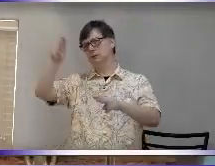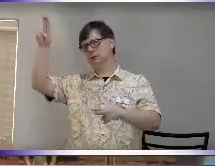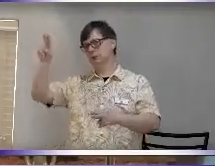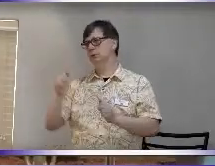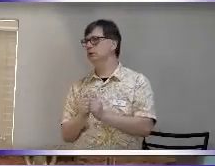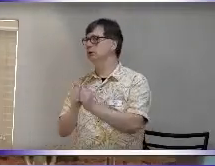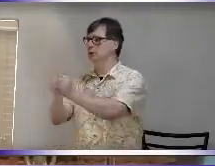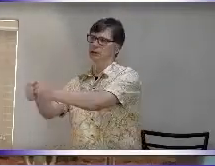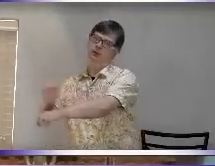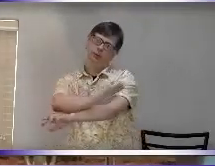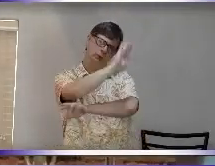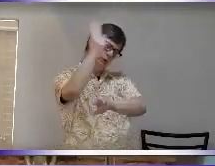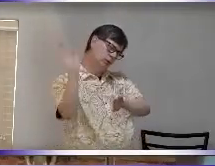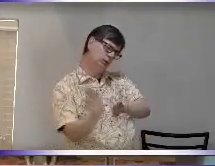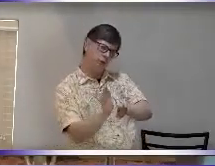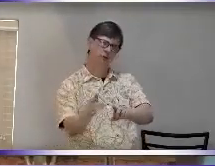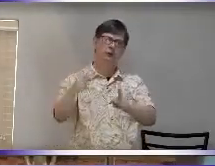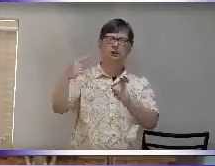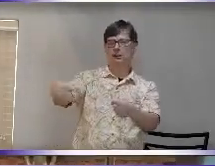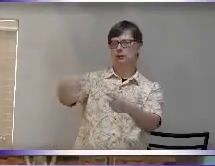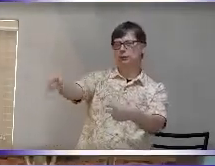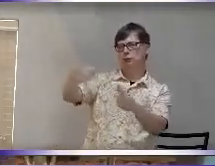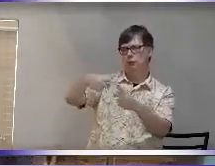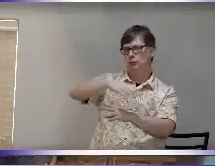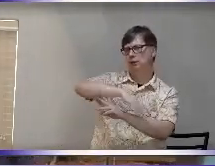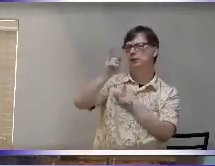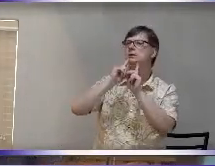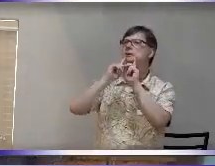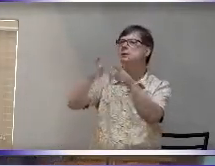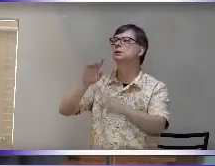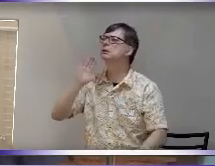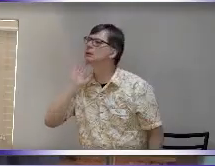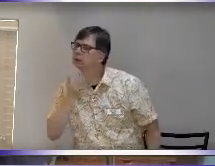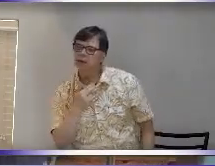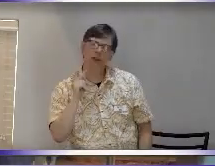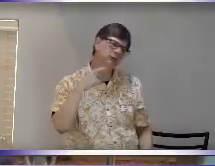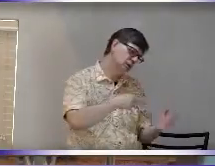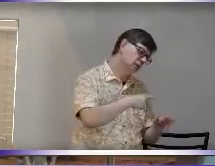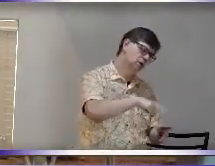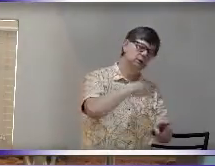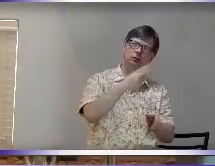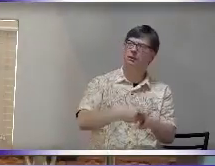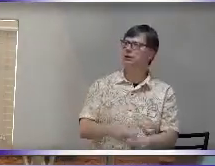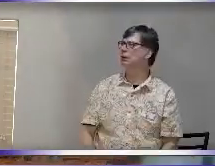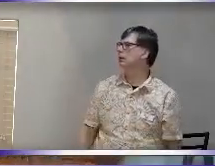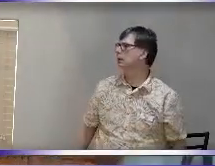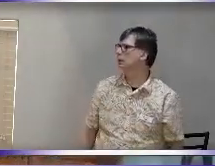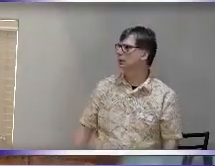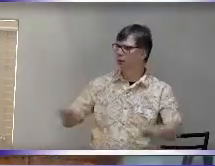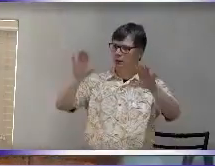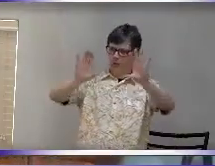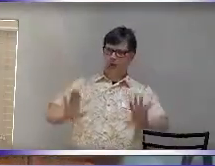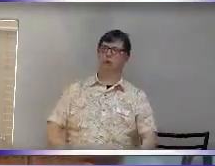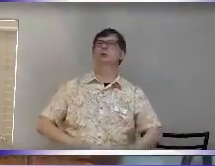leads perfectly into today's talk, because this year we've been talking about having a grand